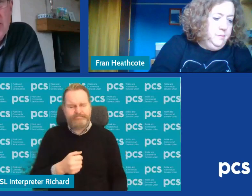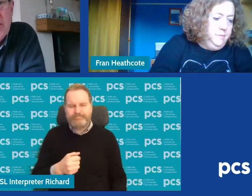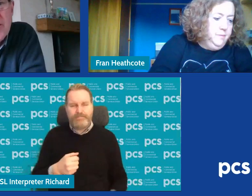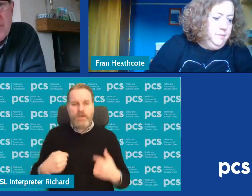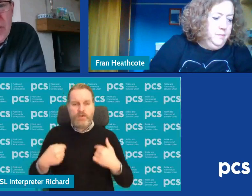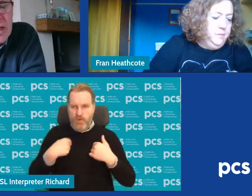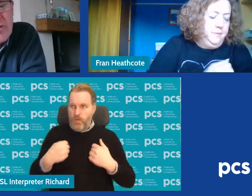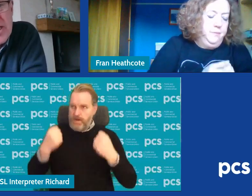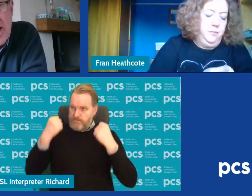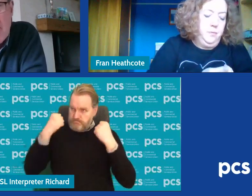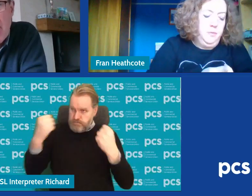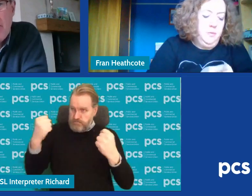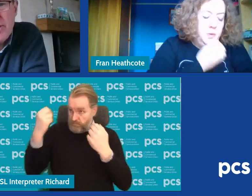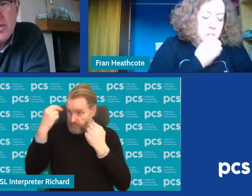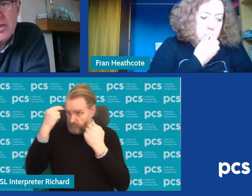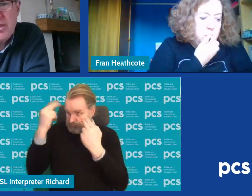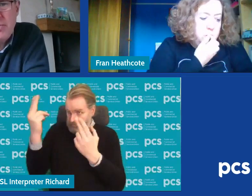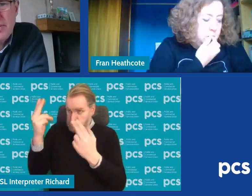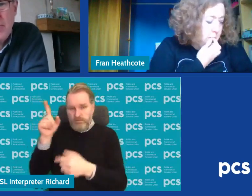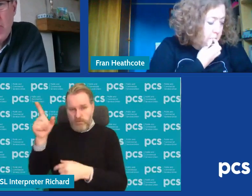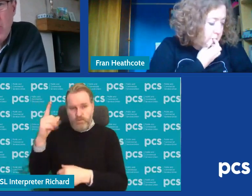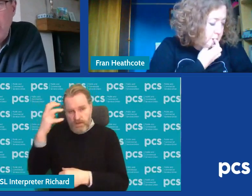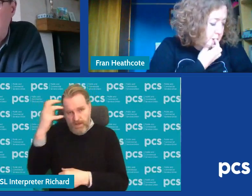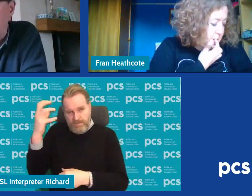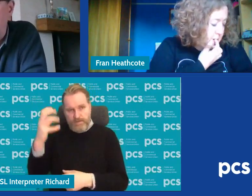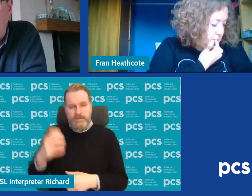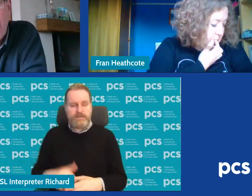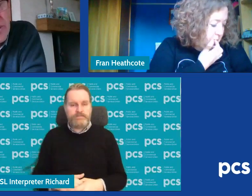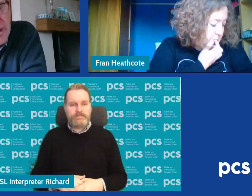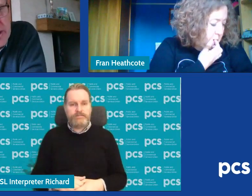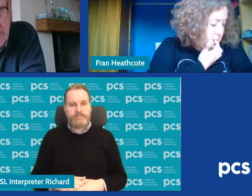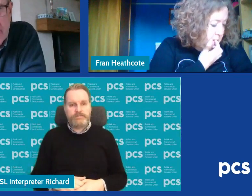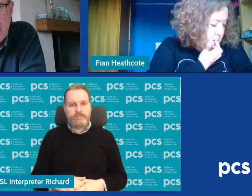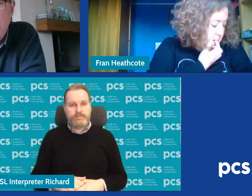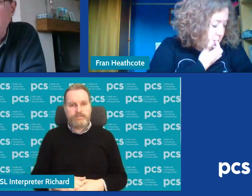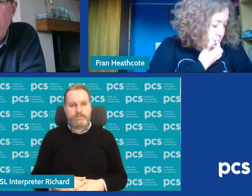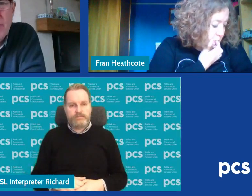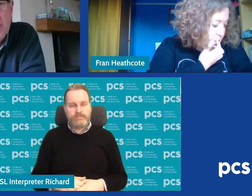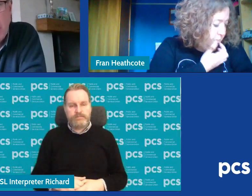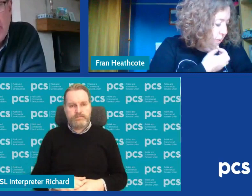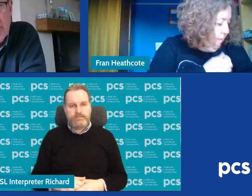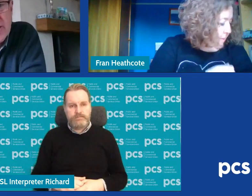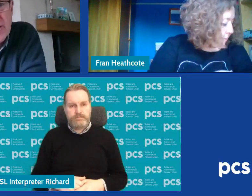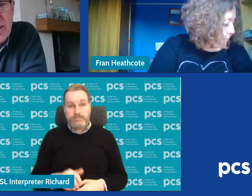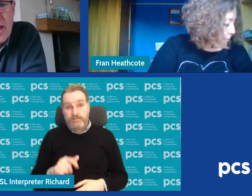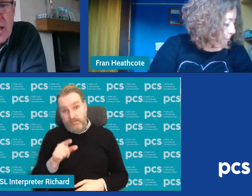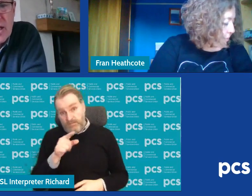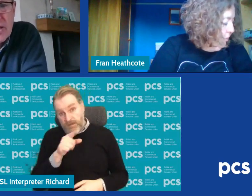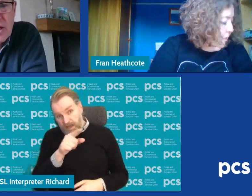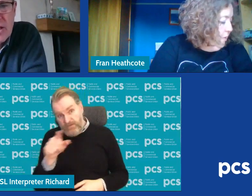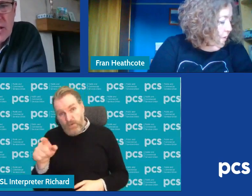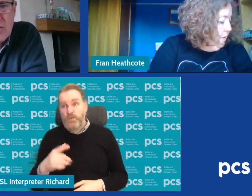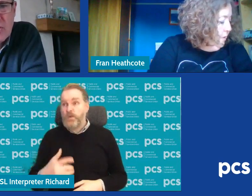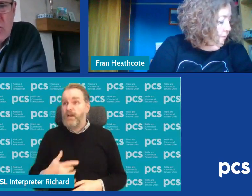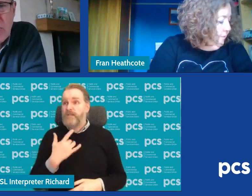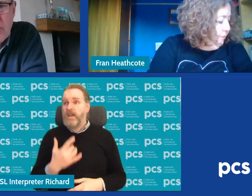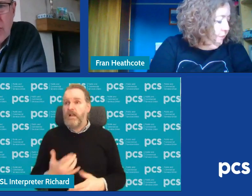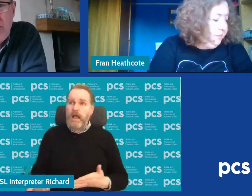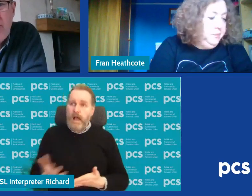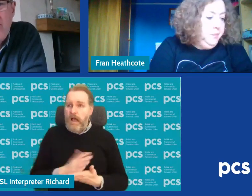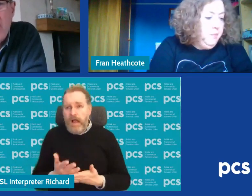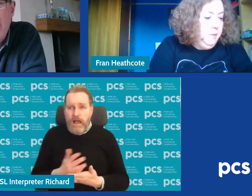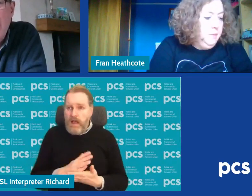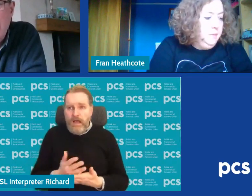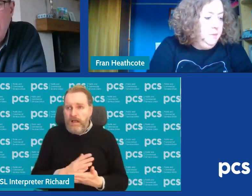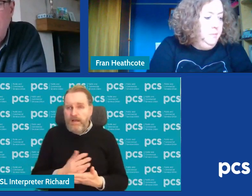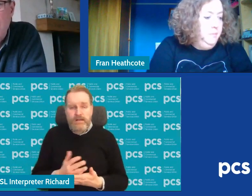this. And if there's any members that people know are undecided or unpersuaded, I think we've got a